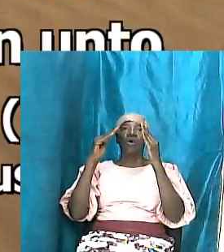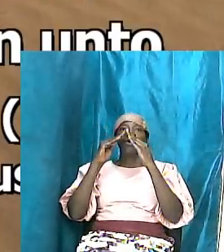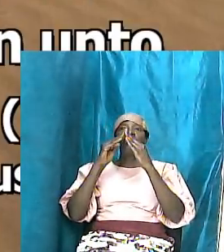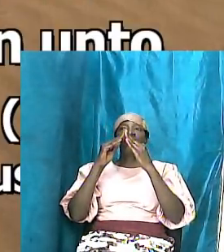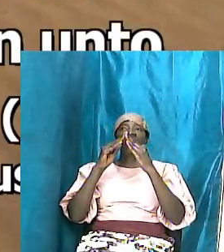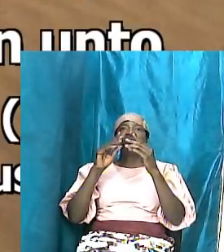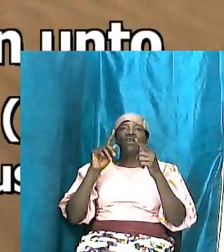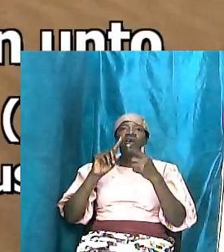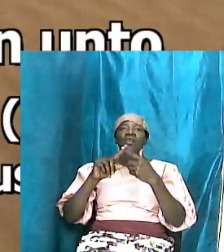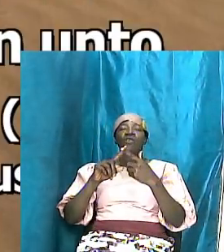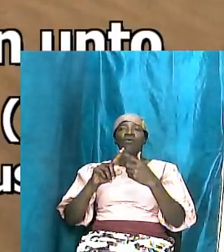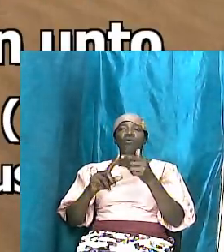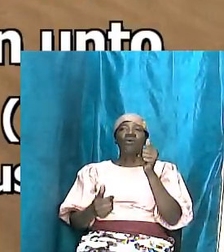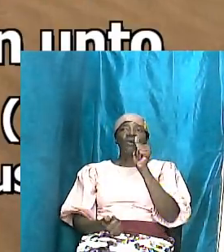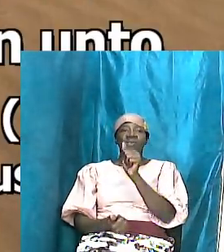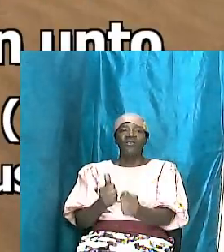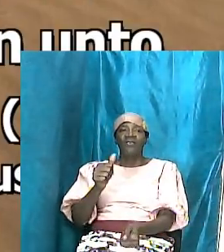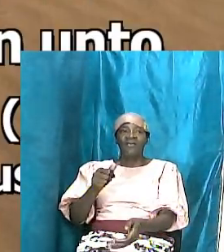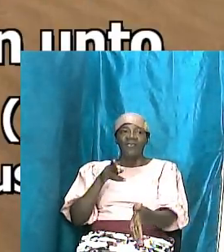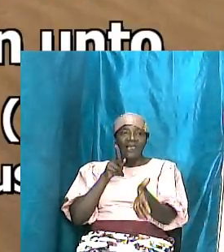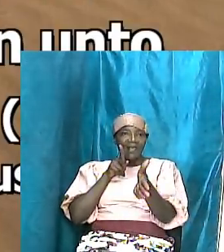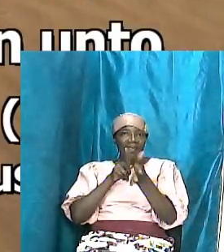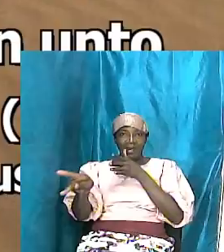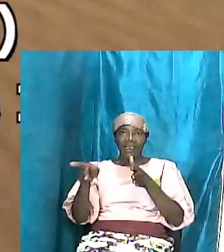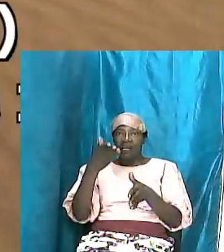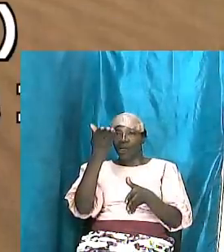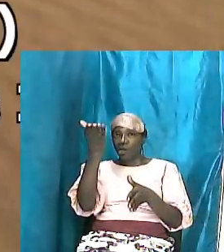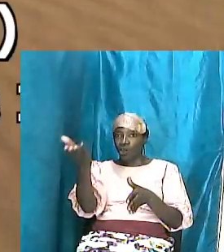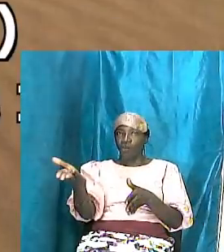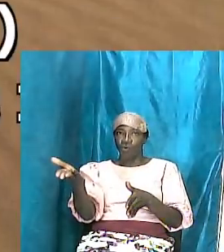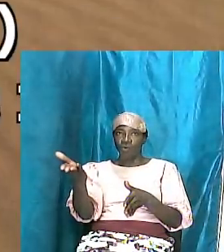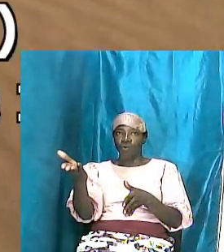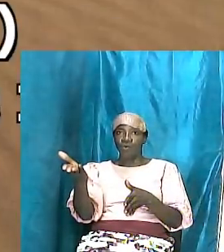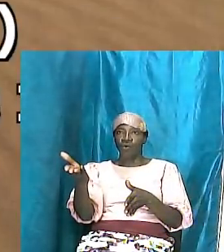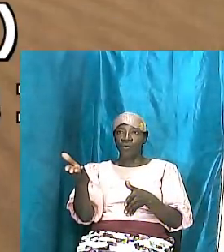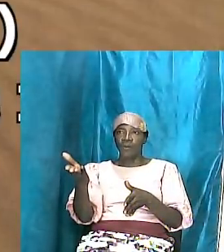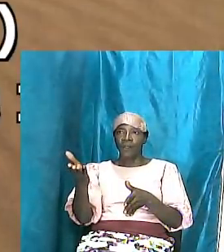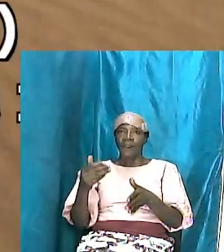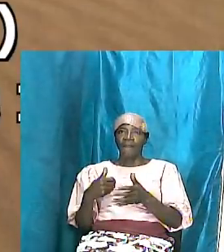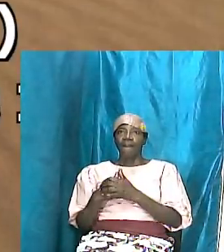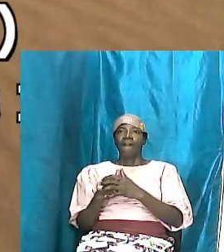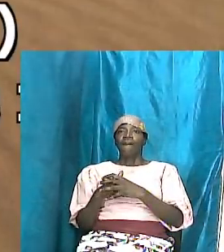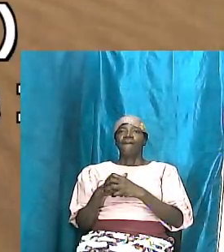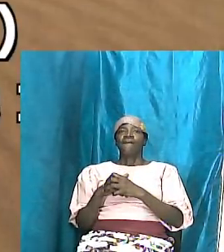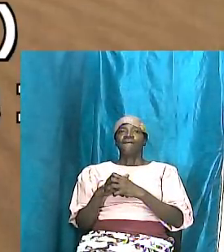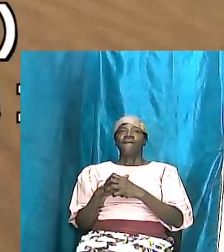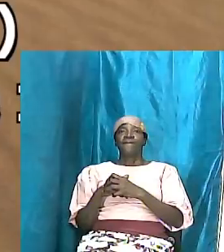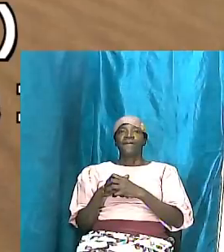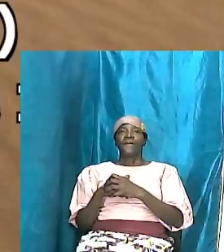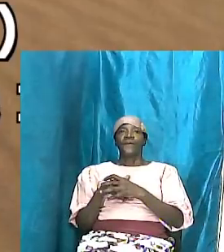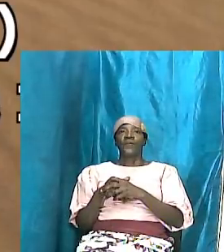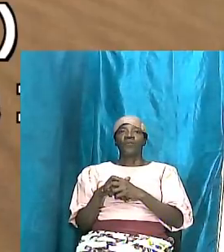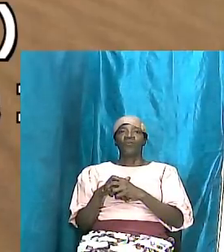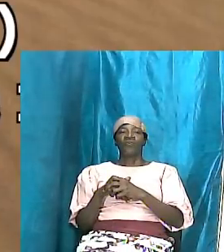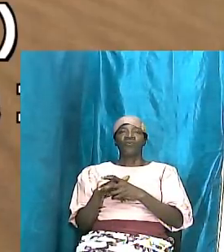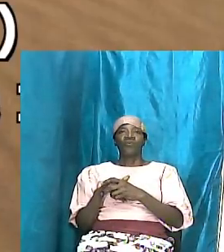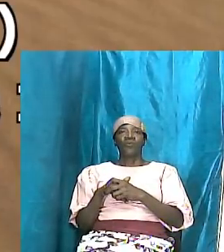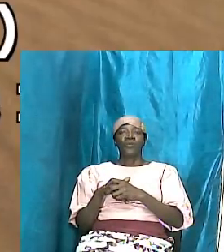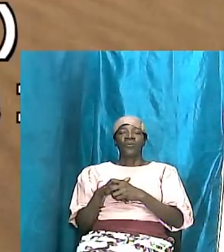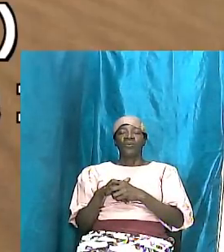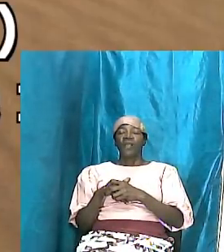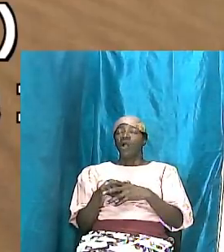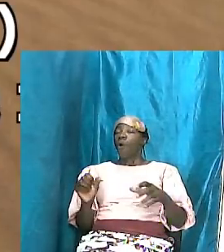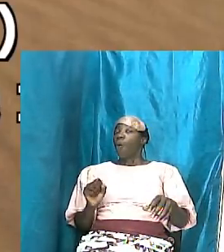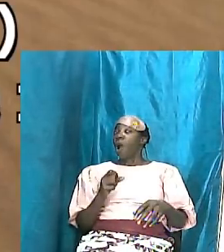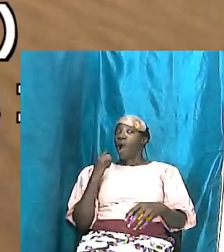to strike you. All right? And so we are clear. We are clear what